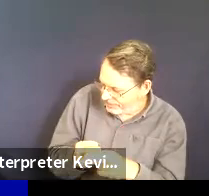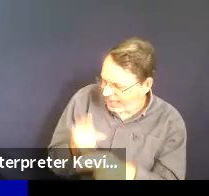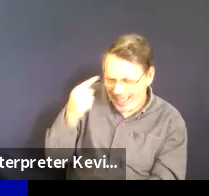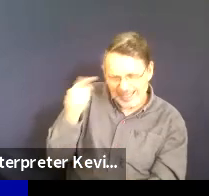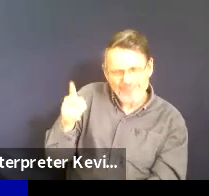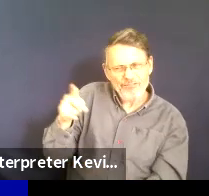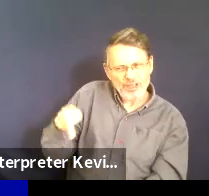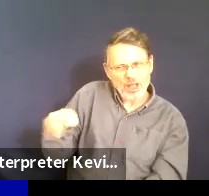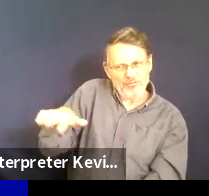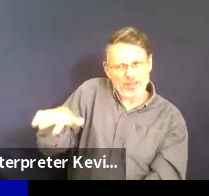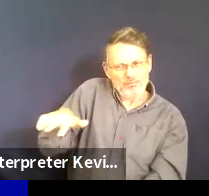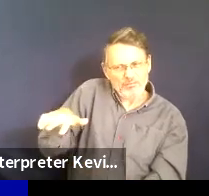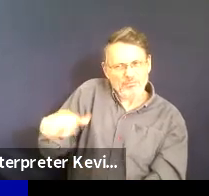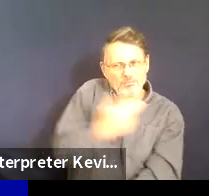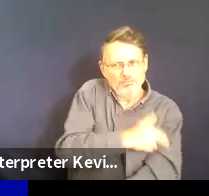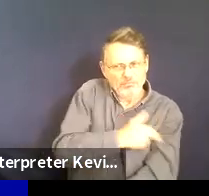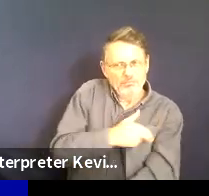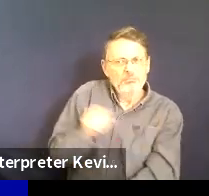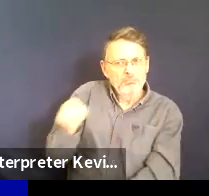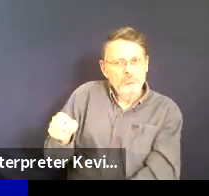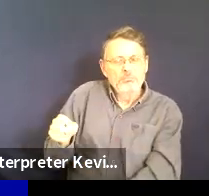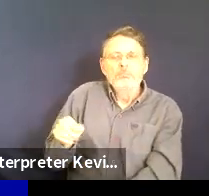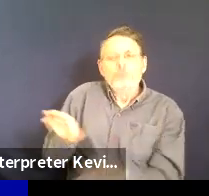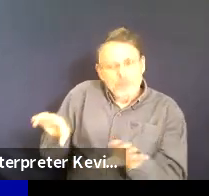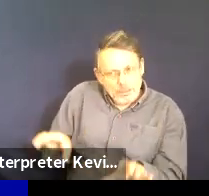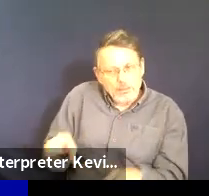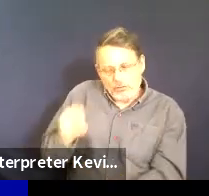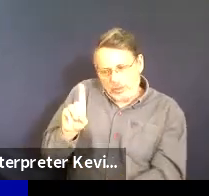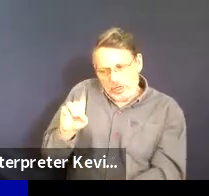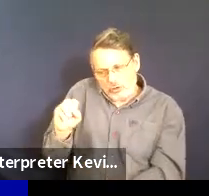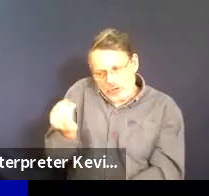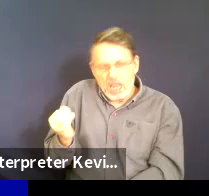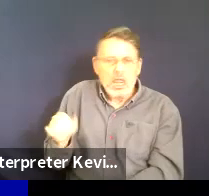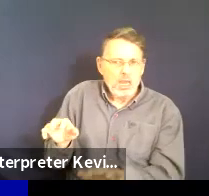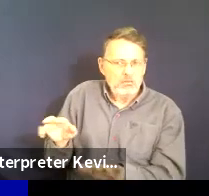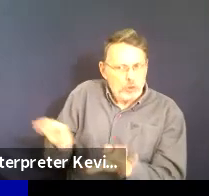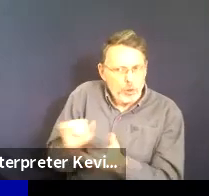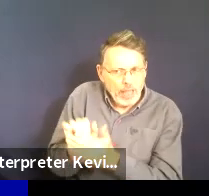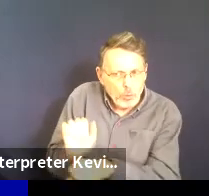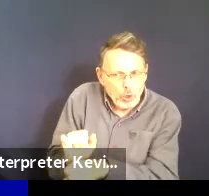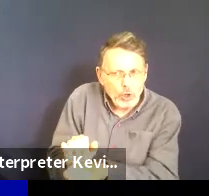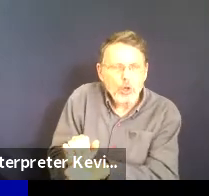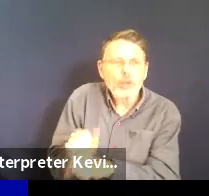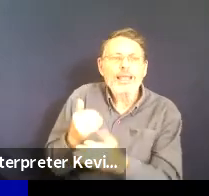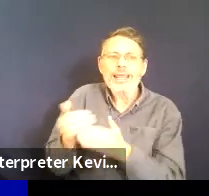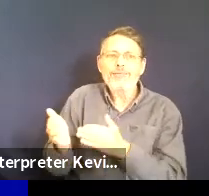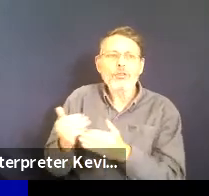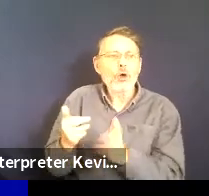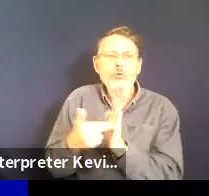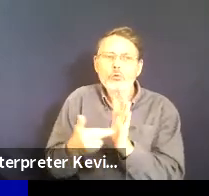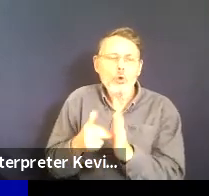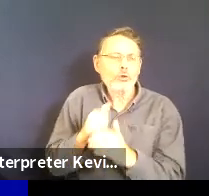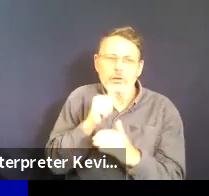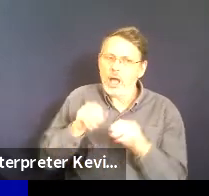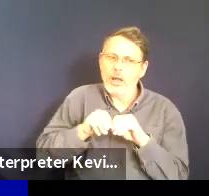Philadelphia. So, you know, that work is being done, even though the regulations aren't out,